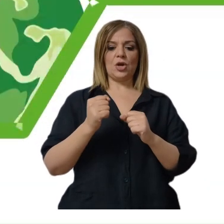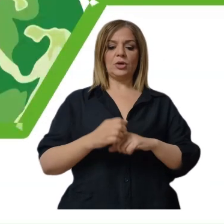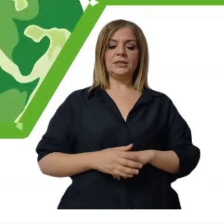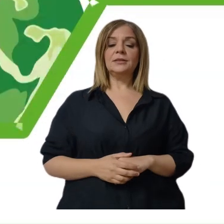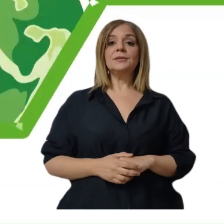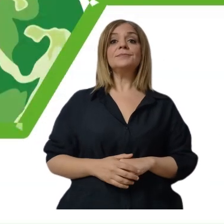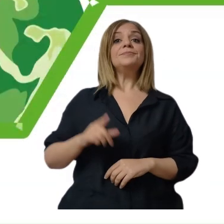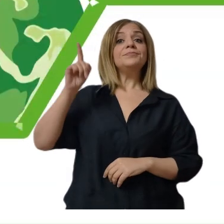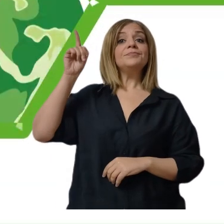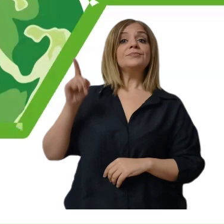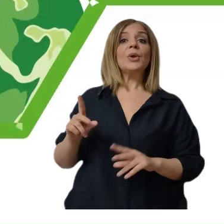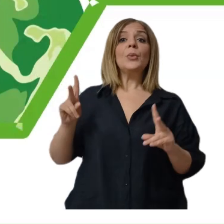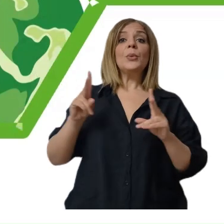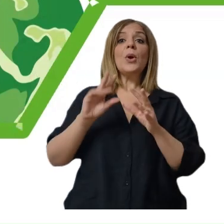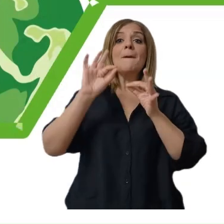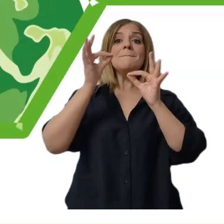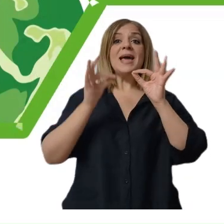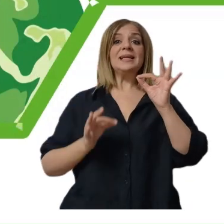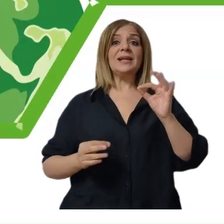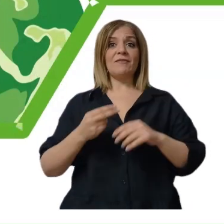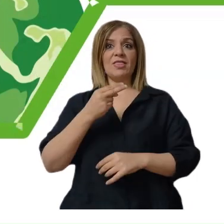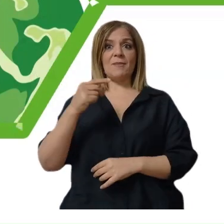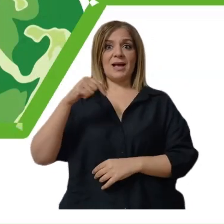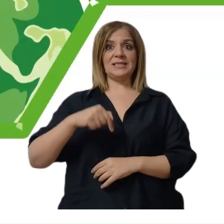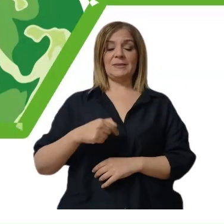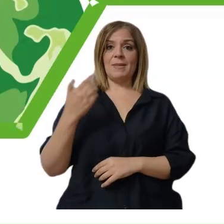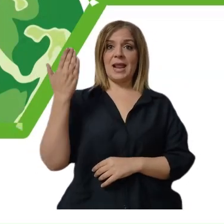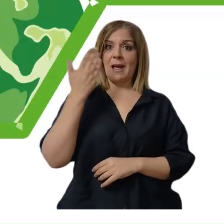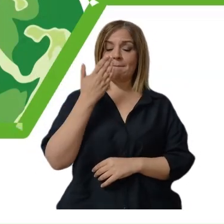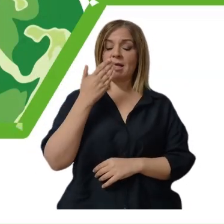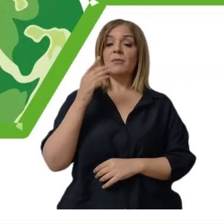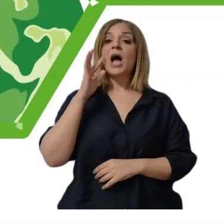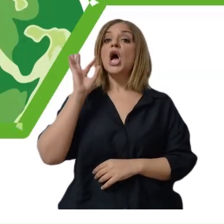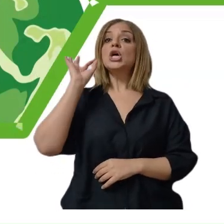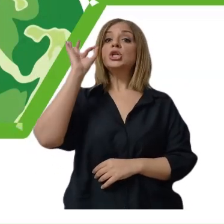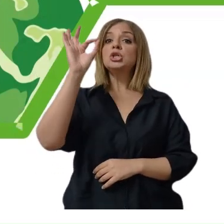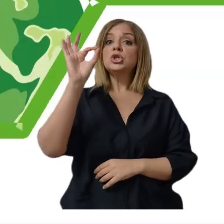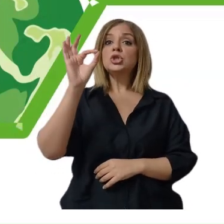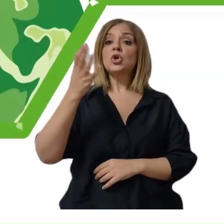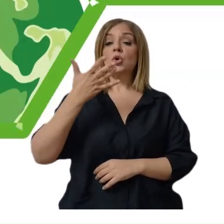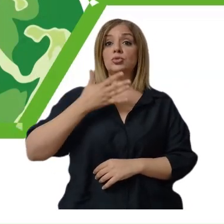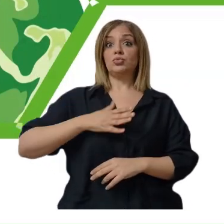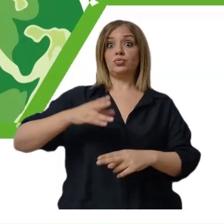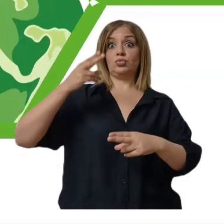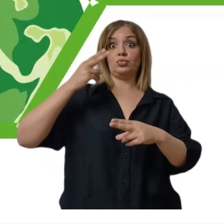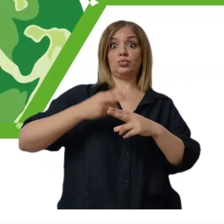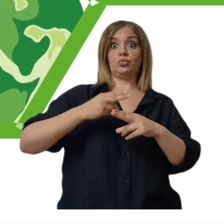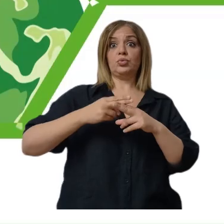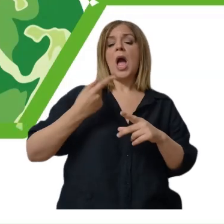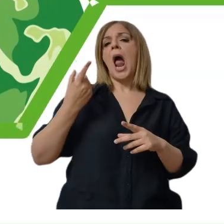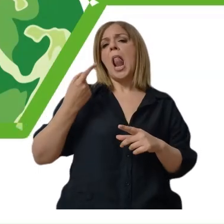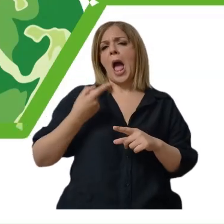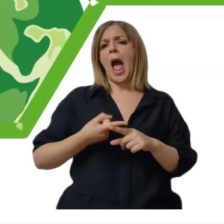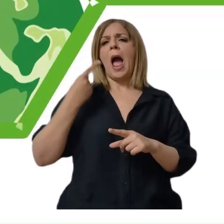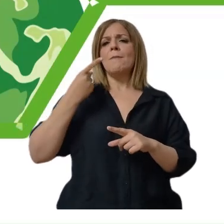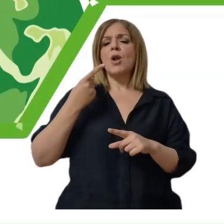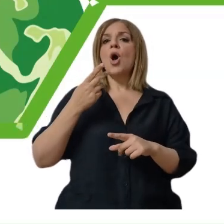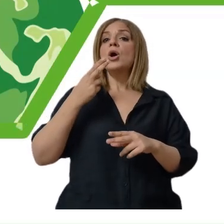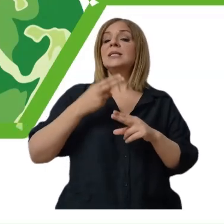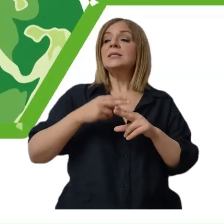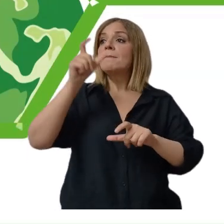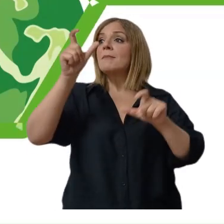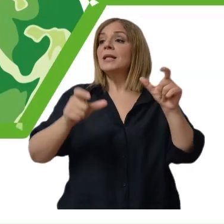Here is a short description of today's topic. The aim of this topic is simple but very important. It wants to